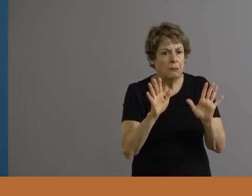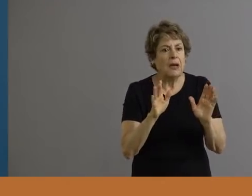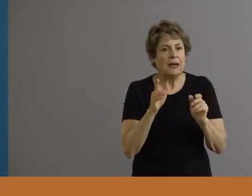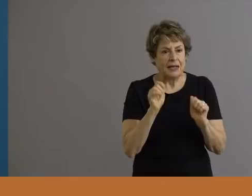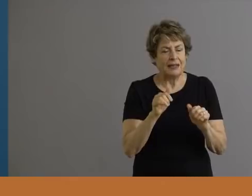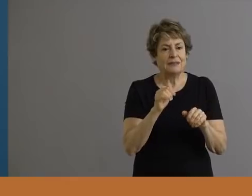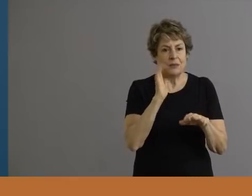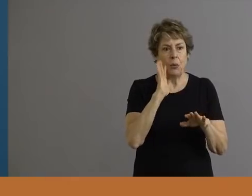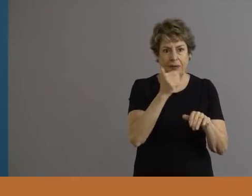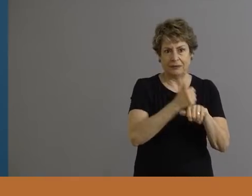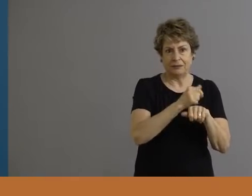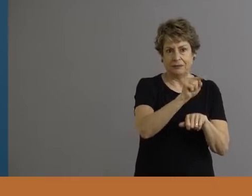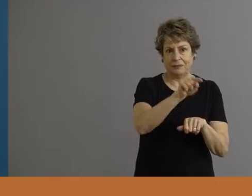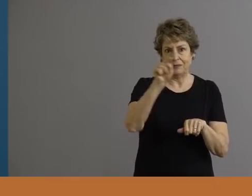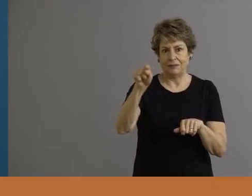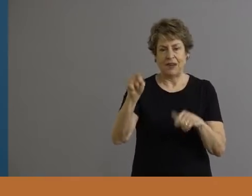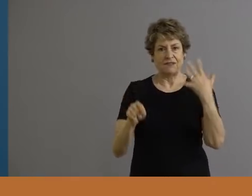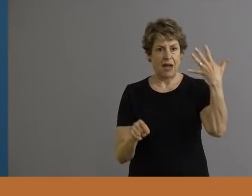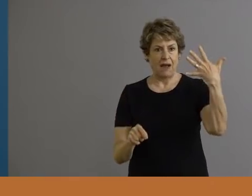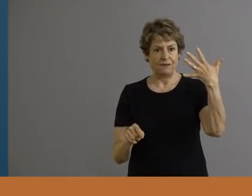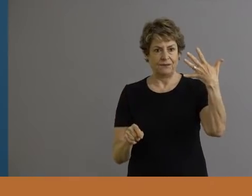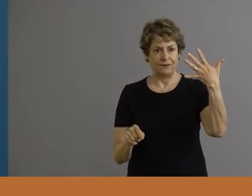85008, 85031,